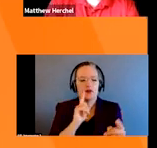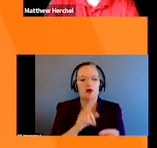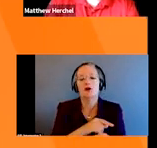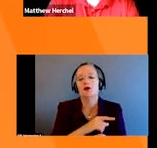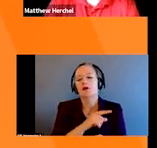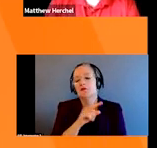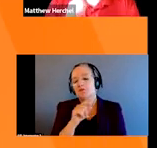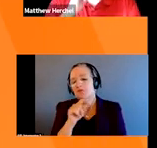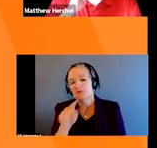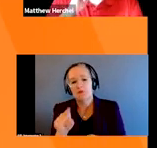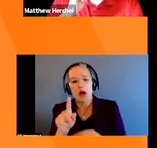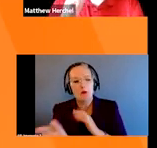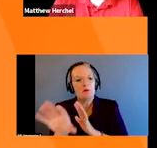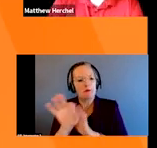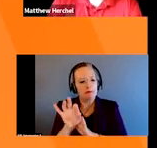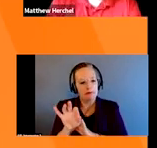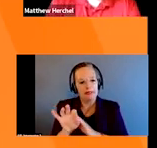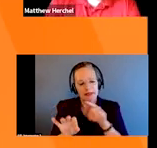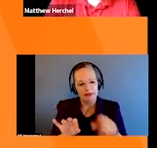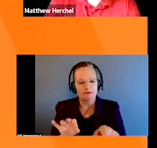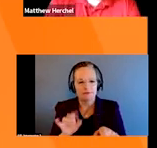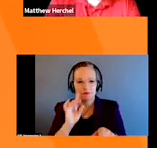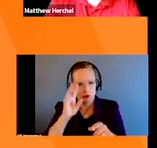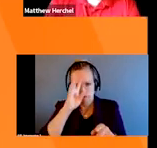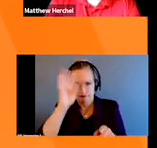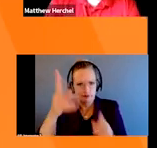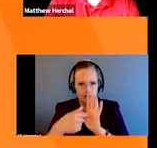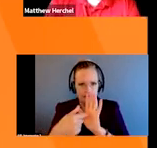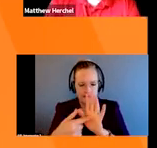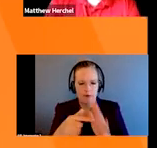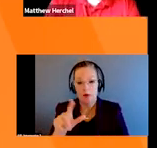the individual that I'm going to select here.